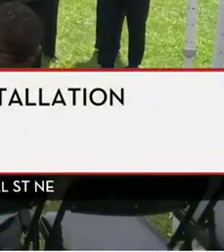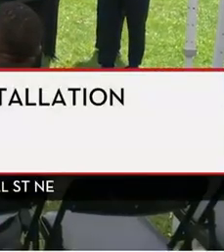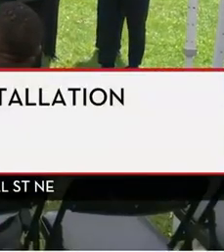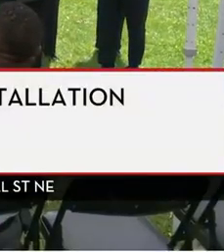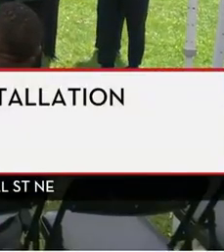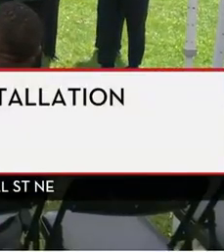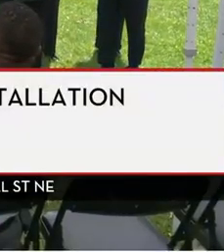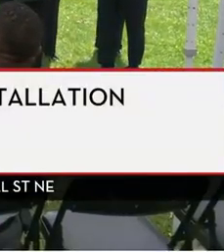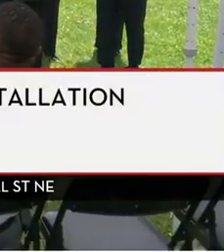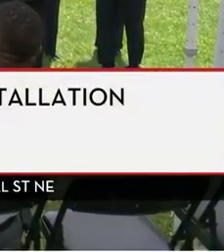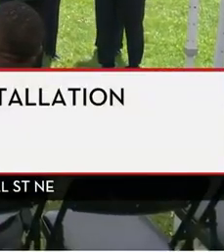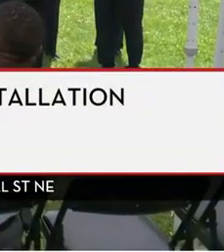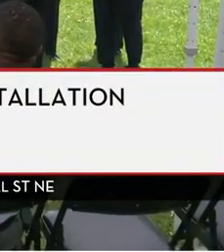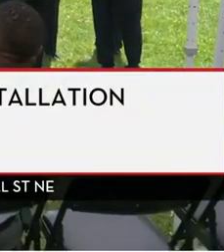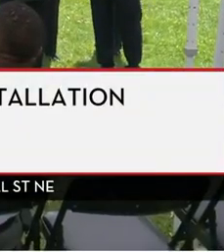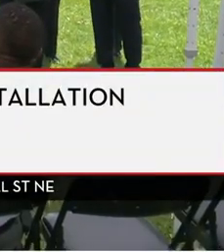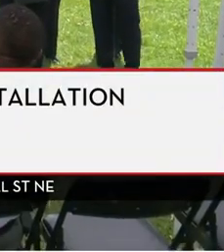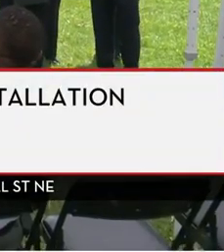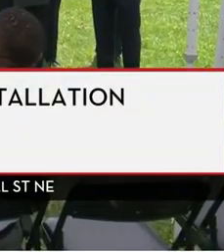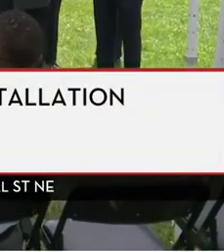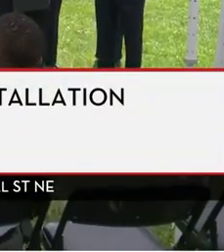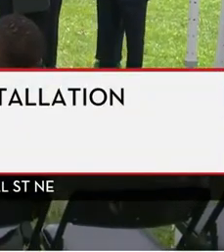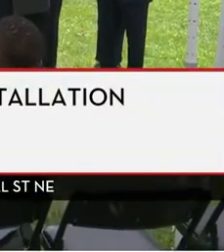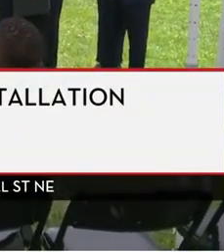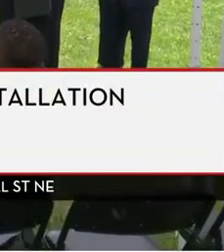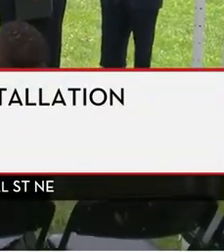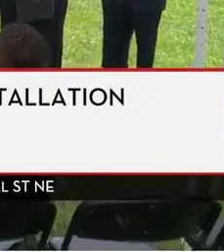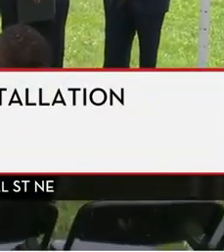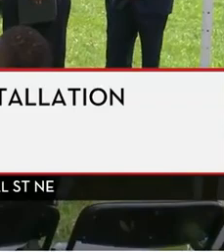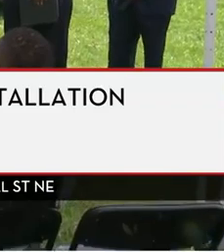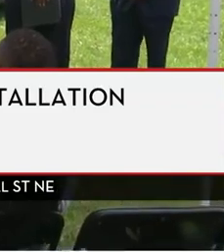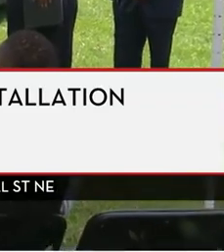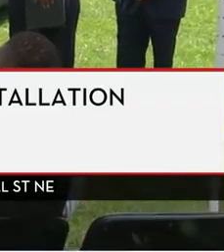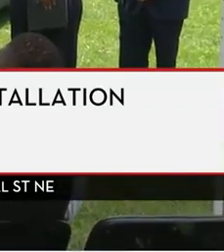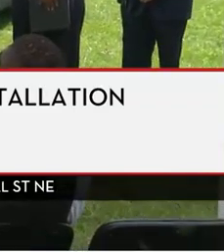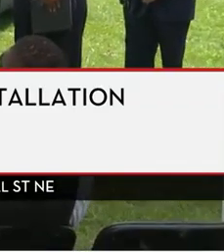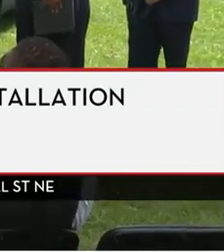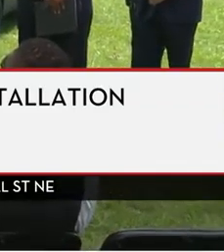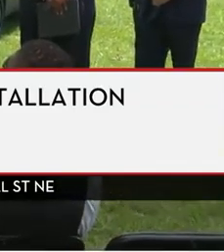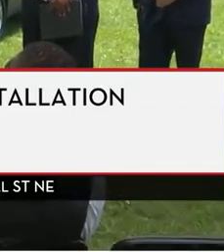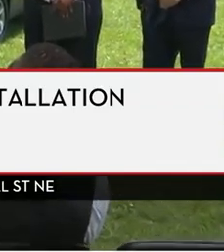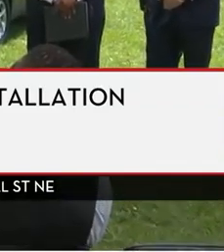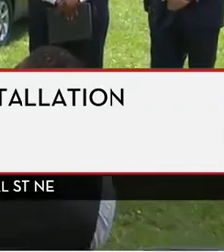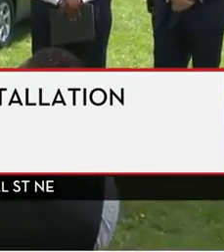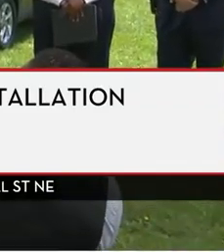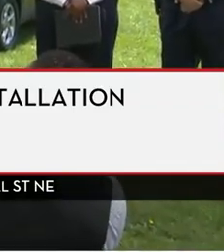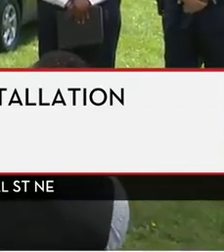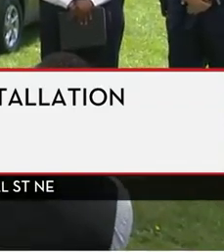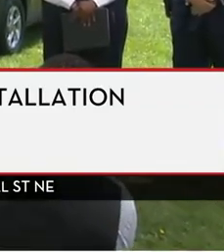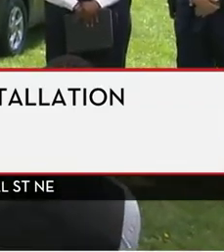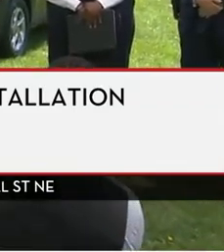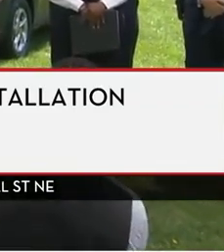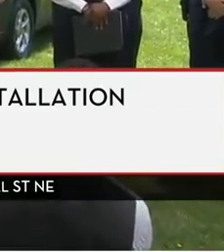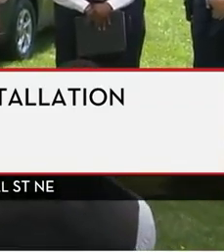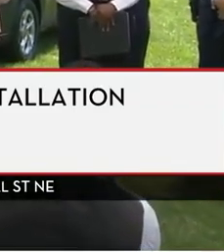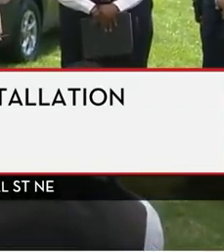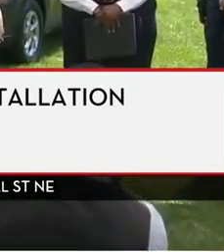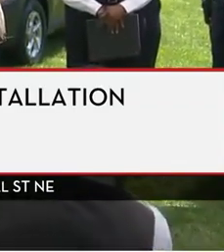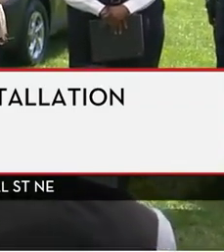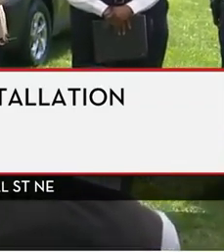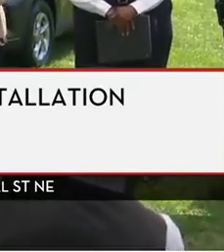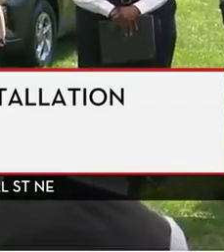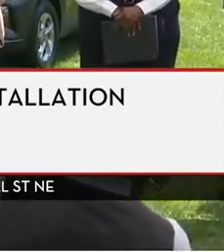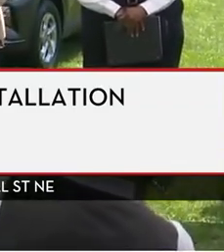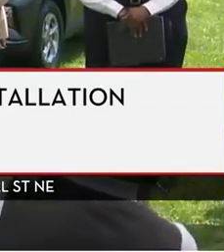Good morning. My name is Nikki Shea, and I'm a lifelong DMV resident who now lives in Petworth, Northwest. I've owned multiple Hyundai